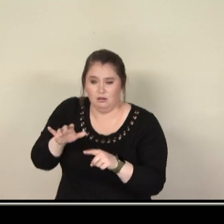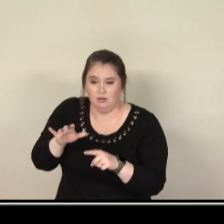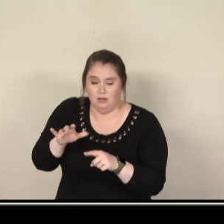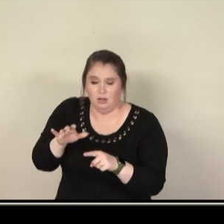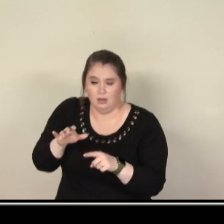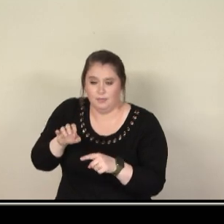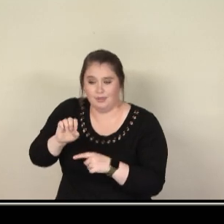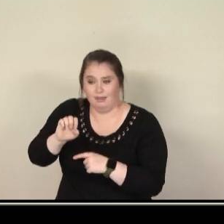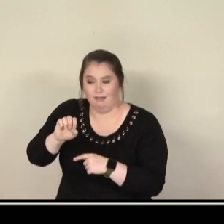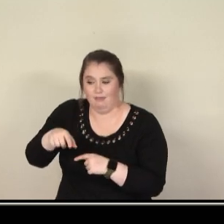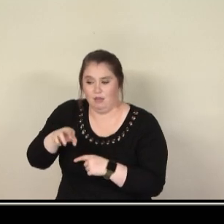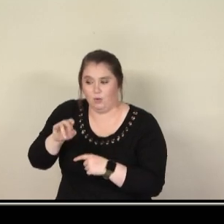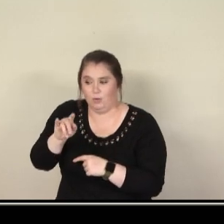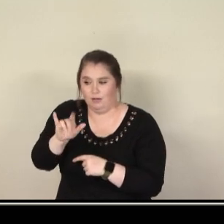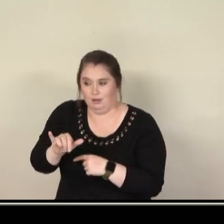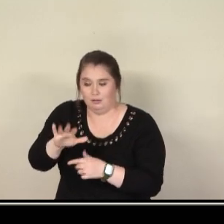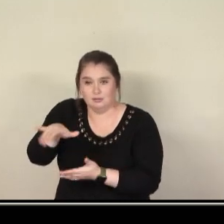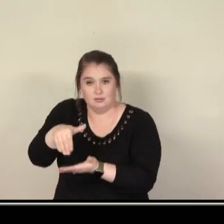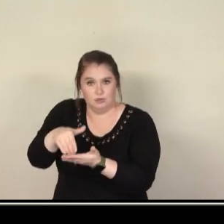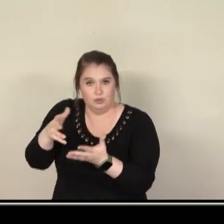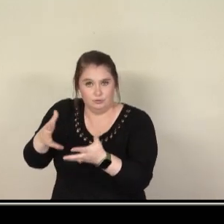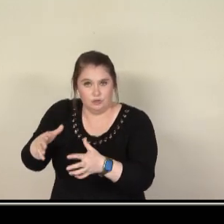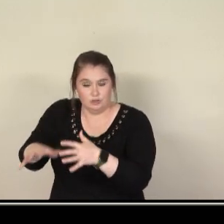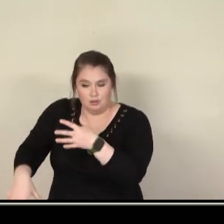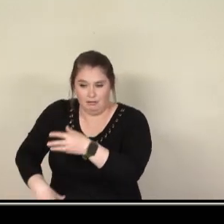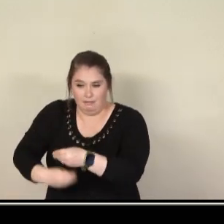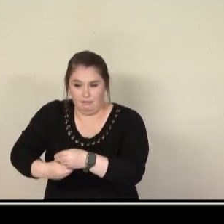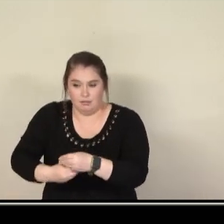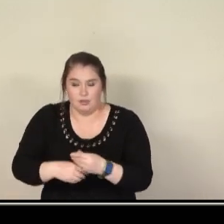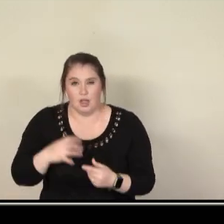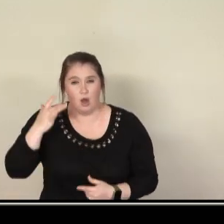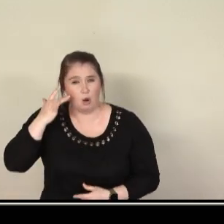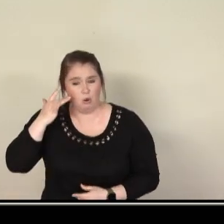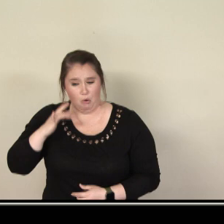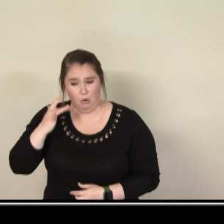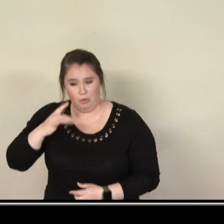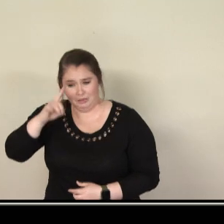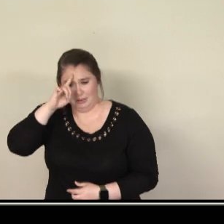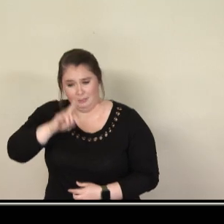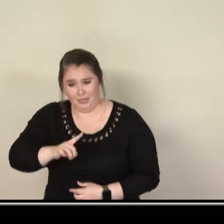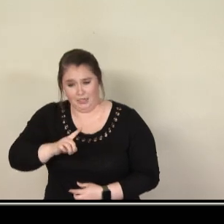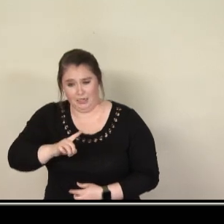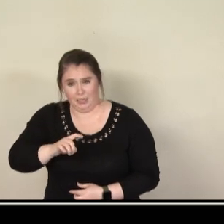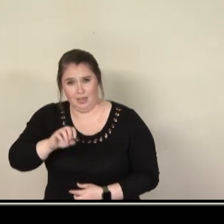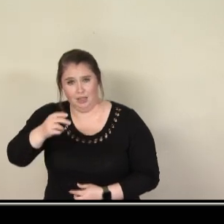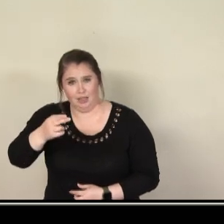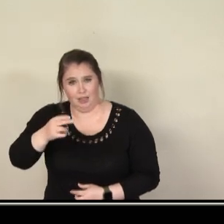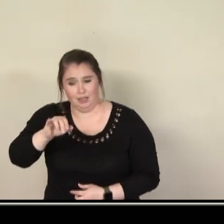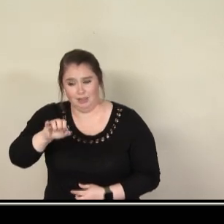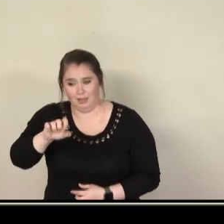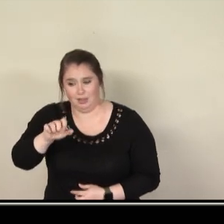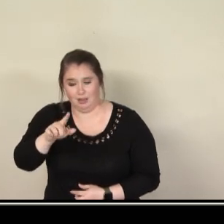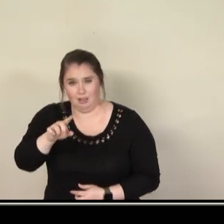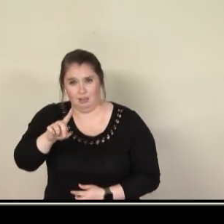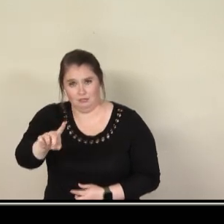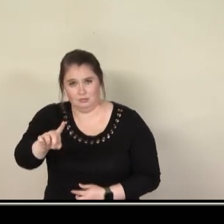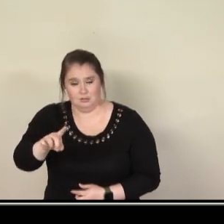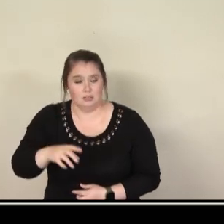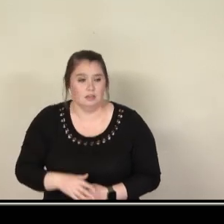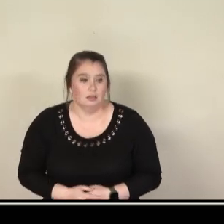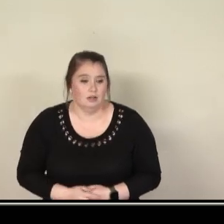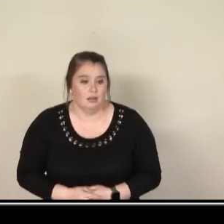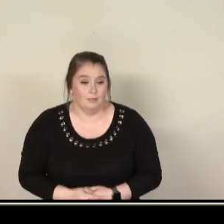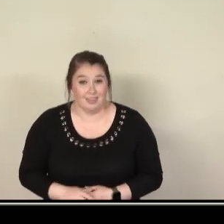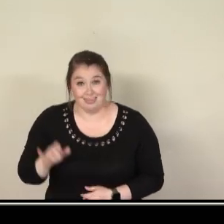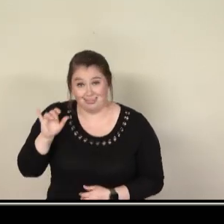pushed through, and that is that golden penny yield, because it has never really automatically increased, but they did